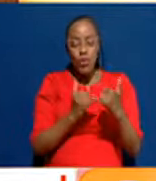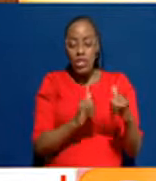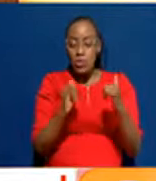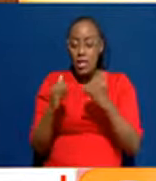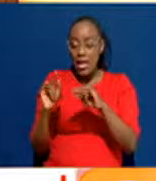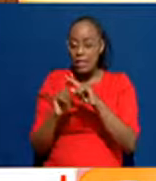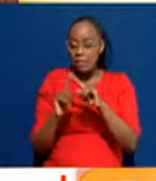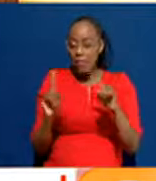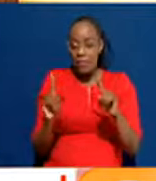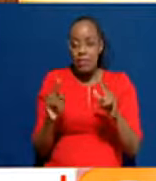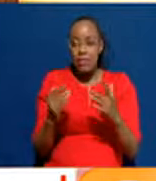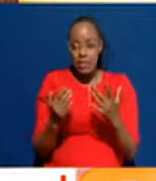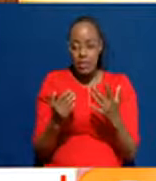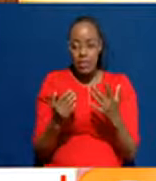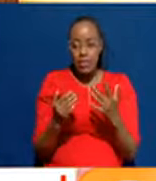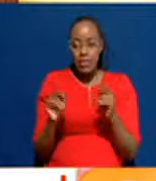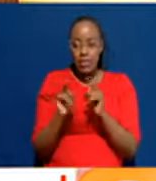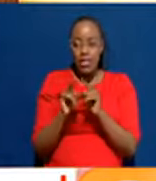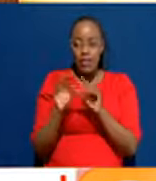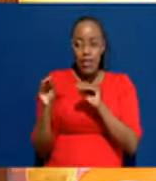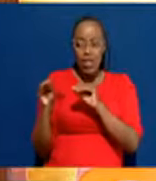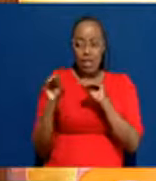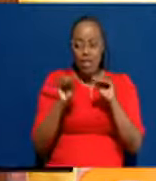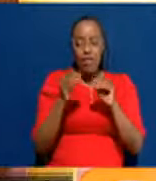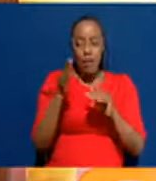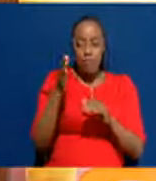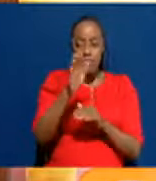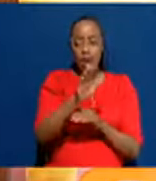yes. Watch me in Bali next time.